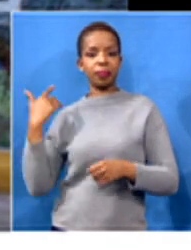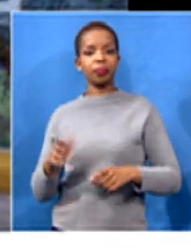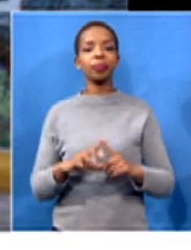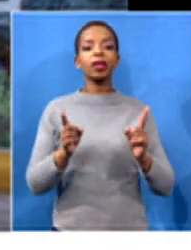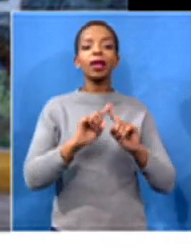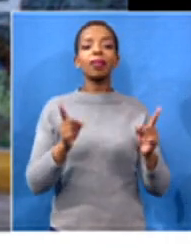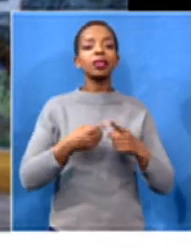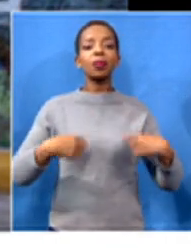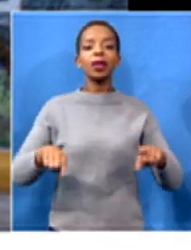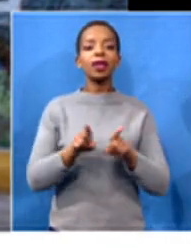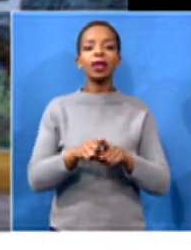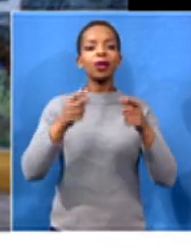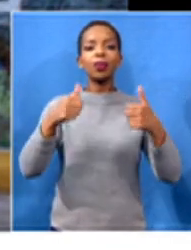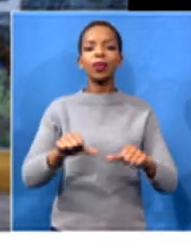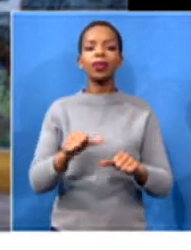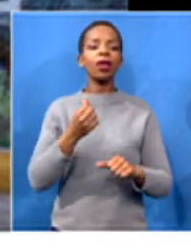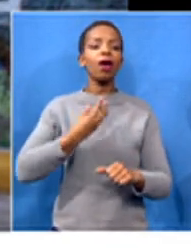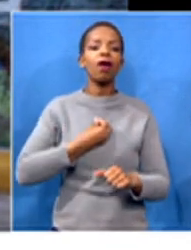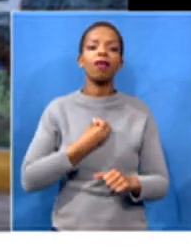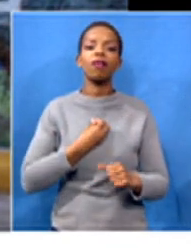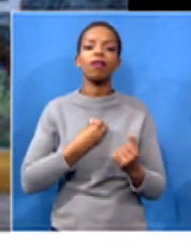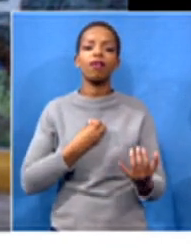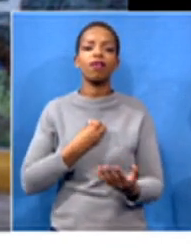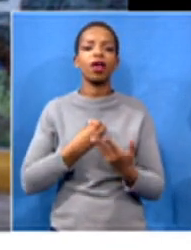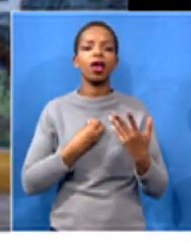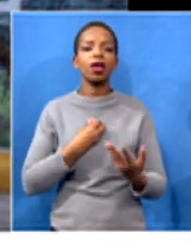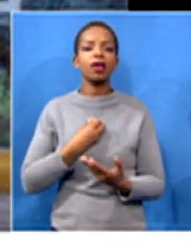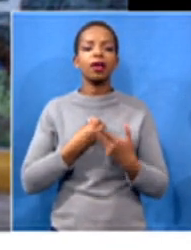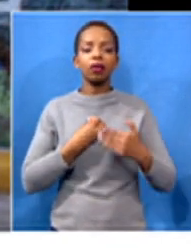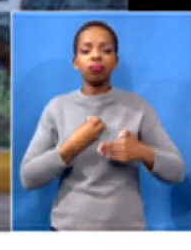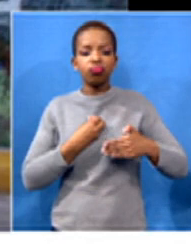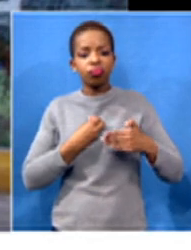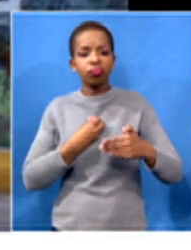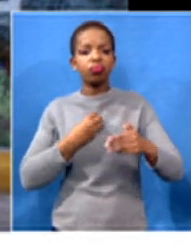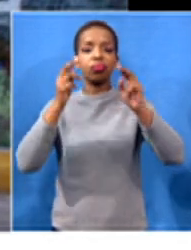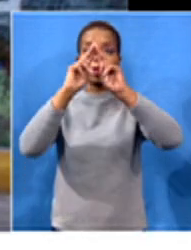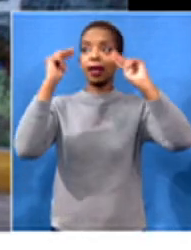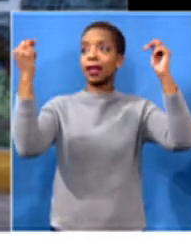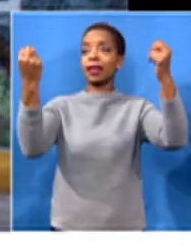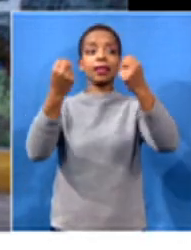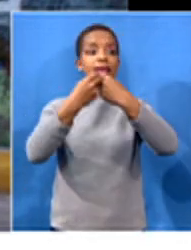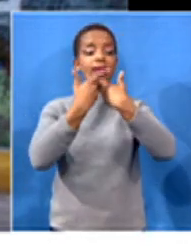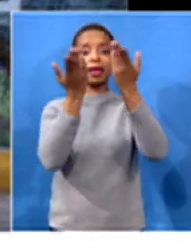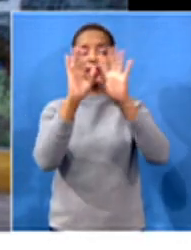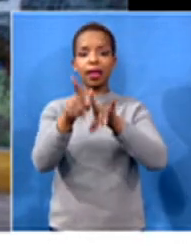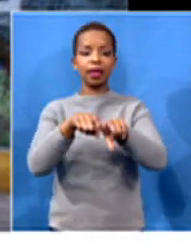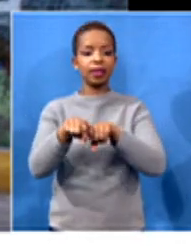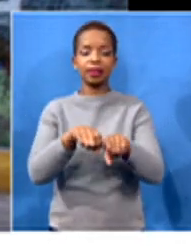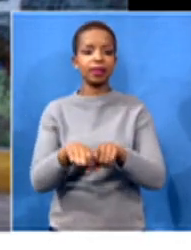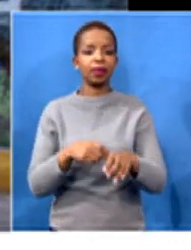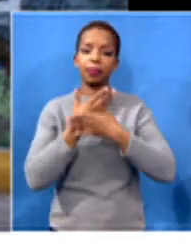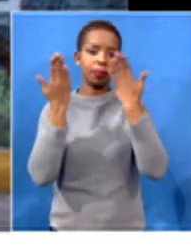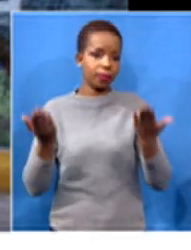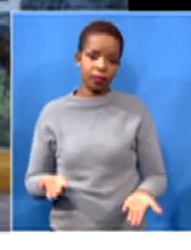had regular national across-the-board testing. What we have now is we have testing in schools. The